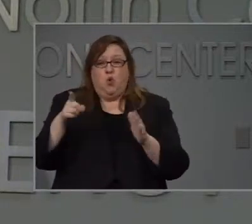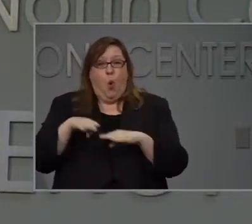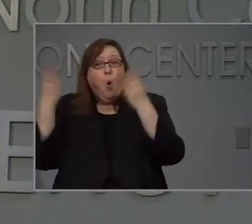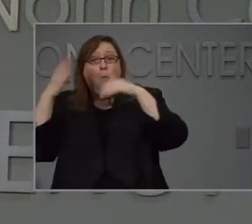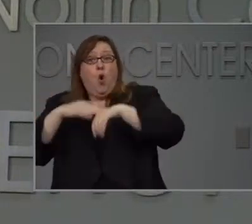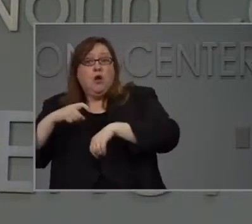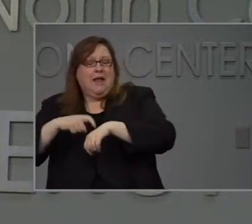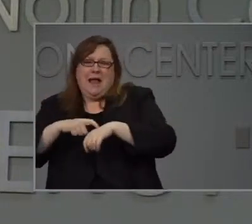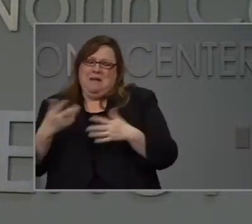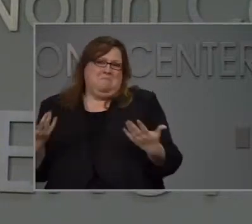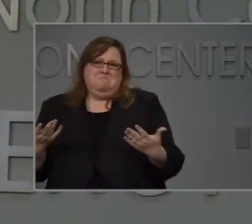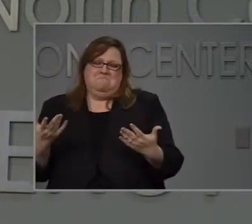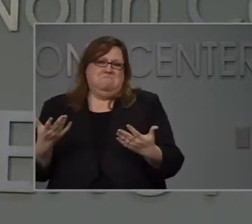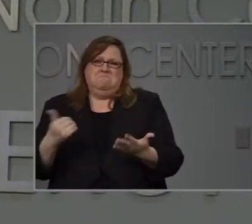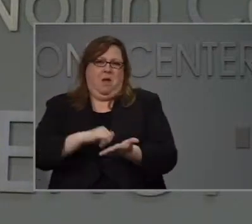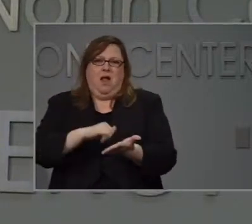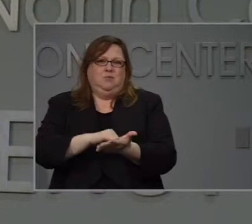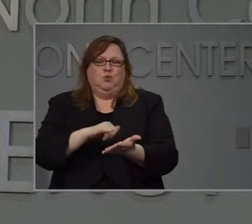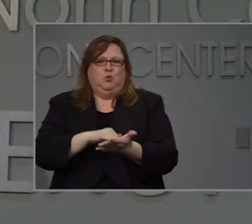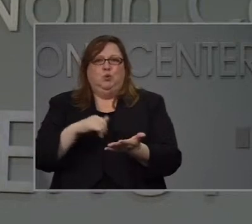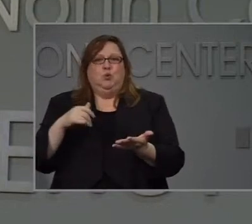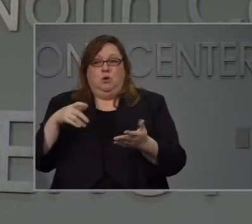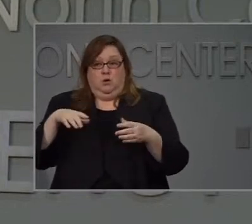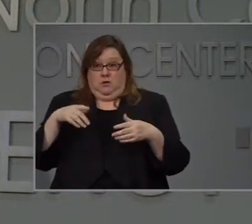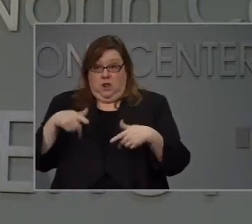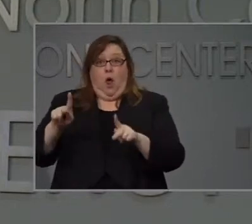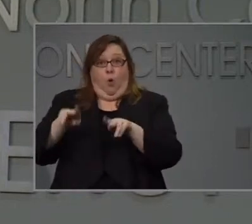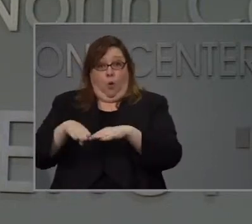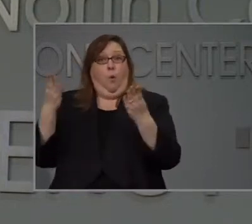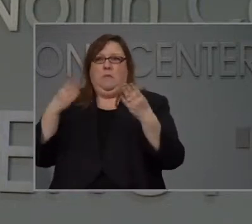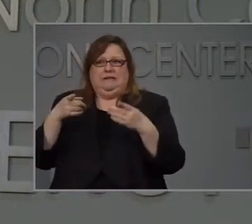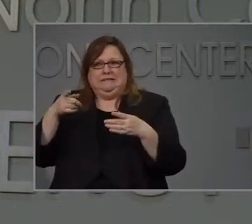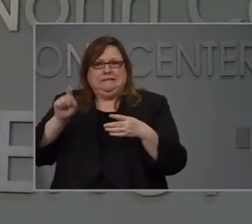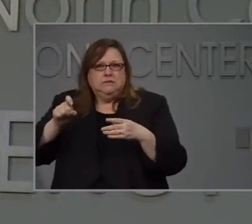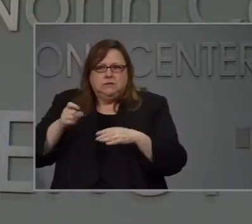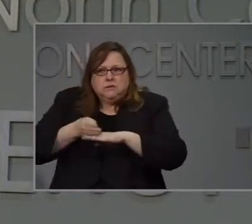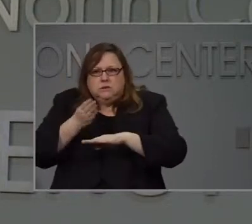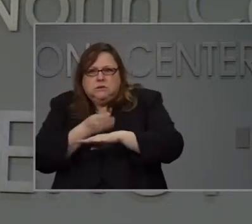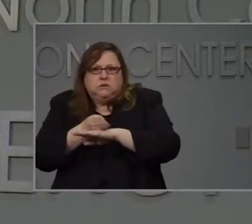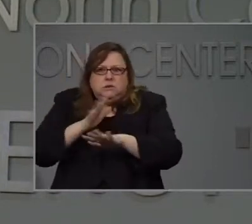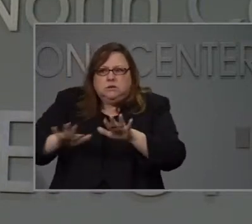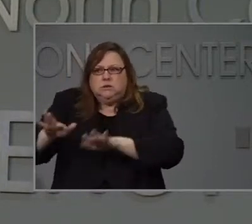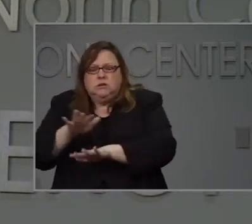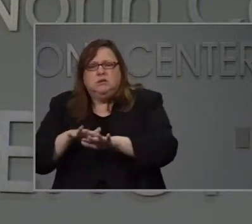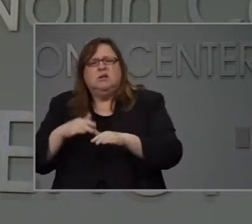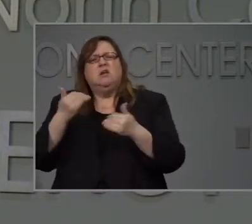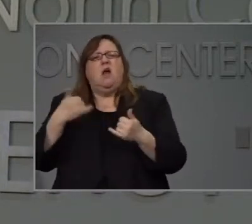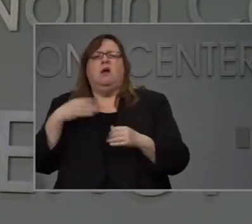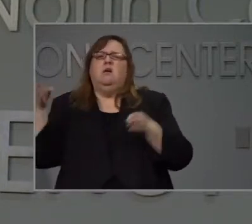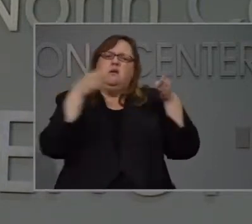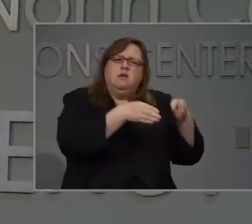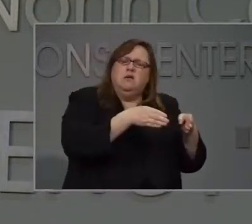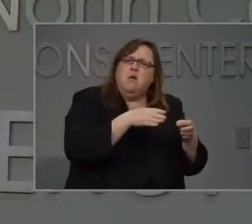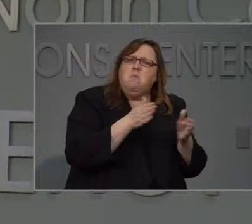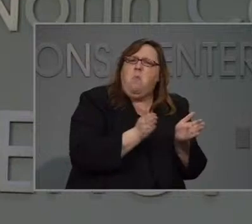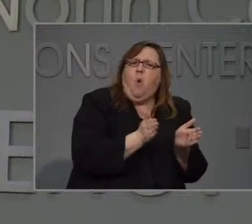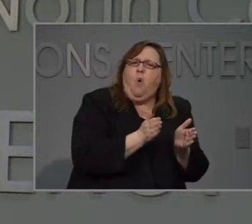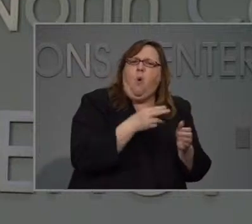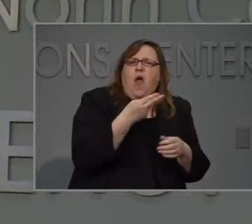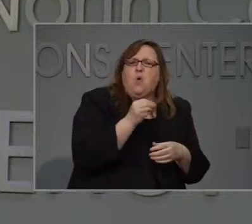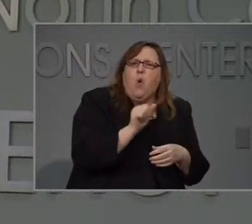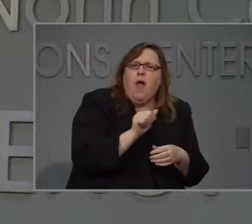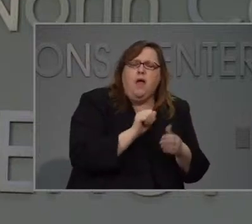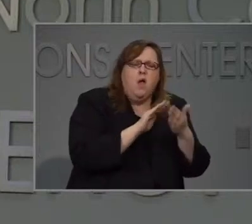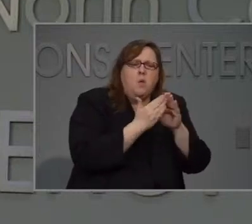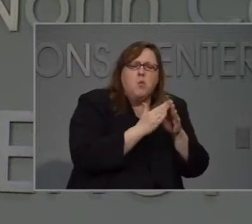even if they were allowed to. My question is about some of the smaller pools, your neighborhood pools, community pools, HOA pools, things like